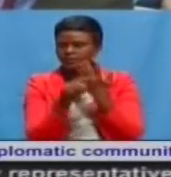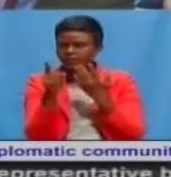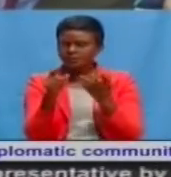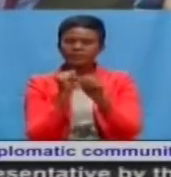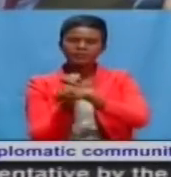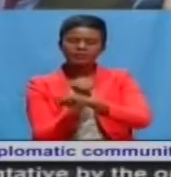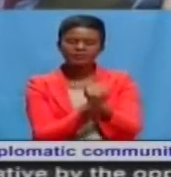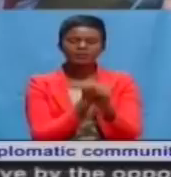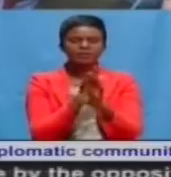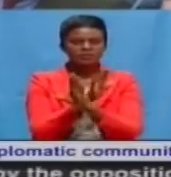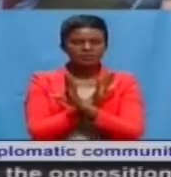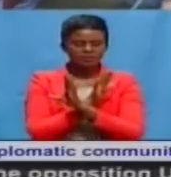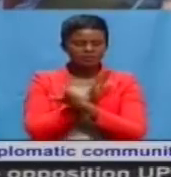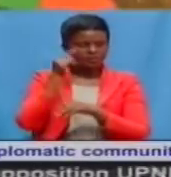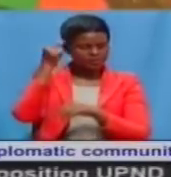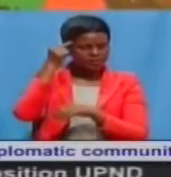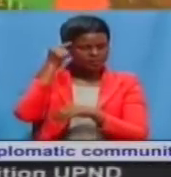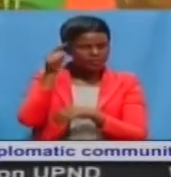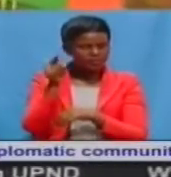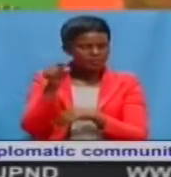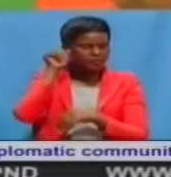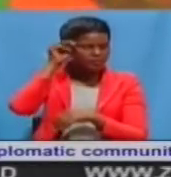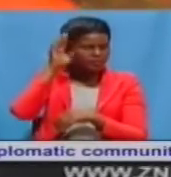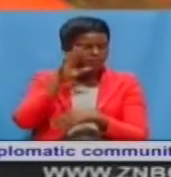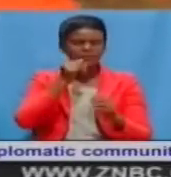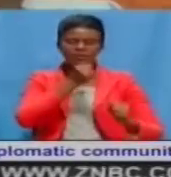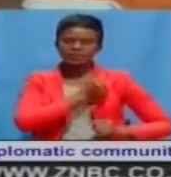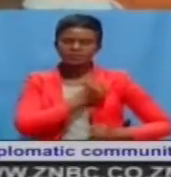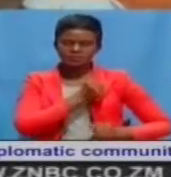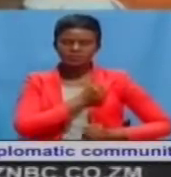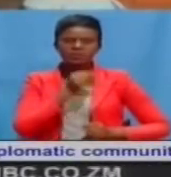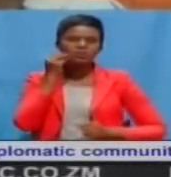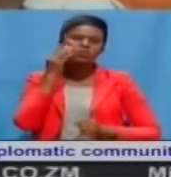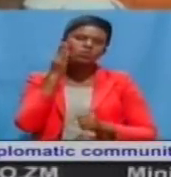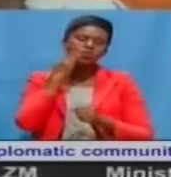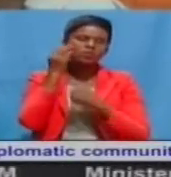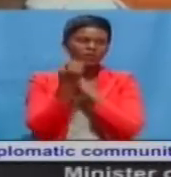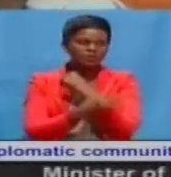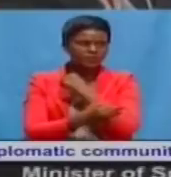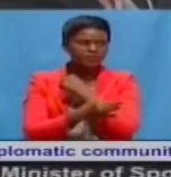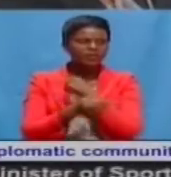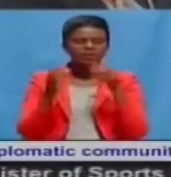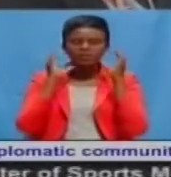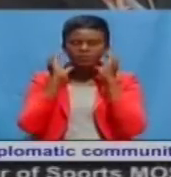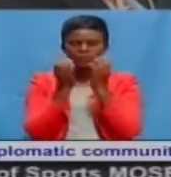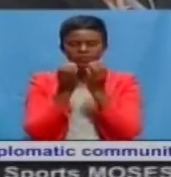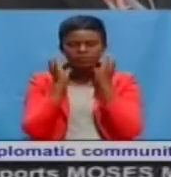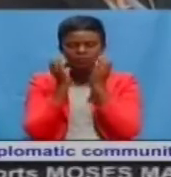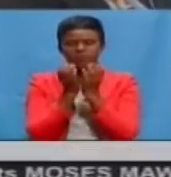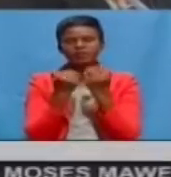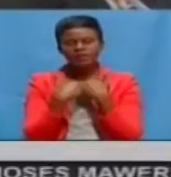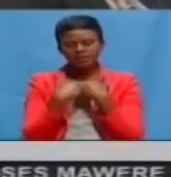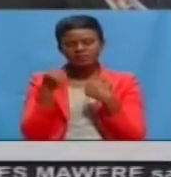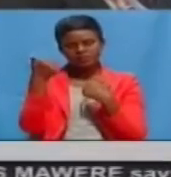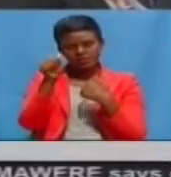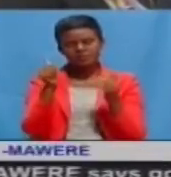security, the Zambian government, through the Ministers of Defense and Home Affairs, are in Mozambique for the 10th